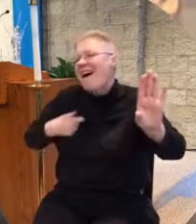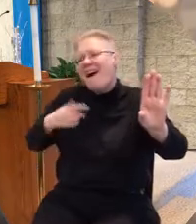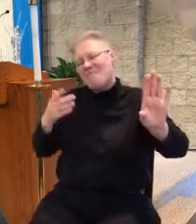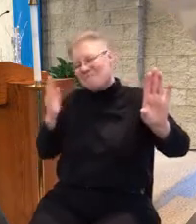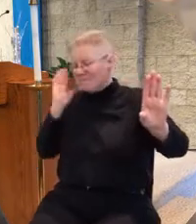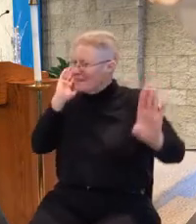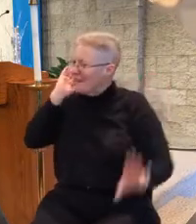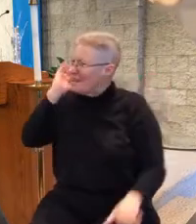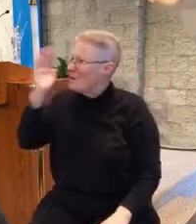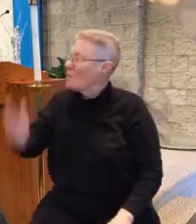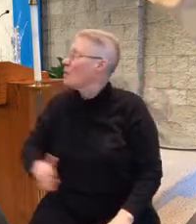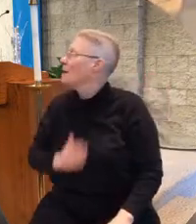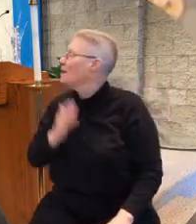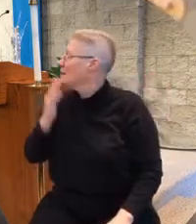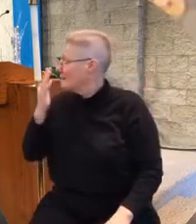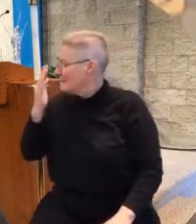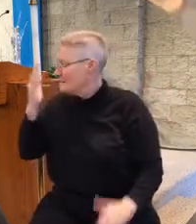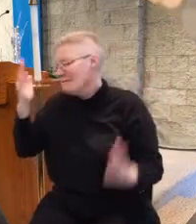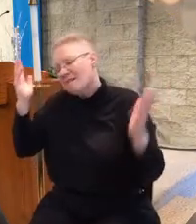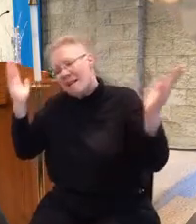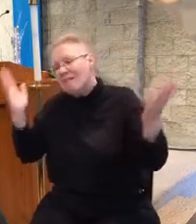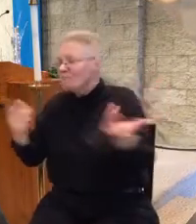I will lift you.